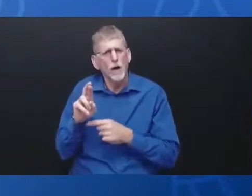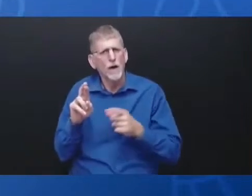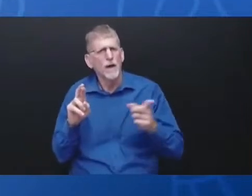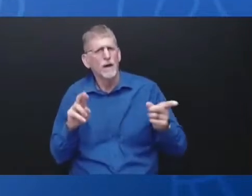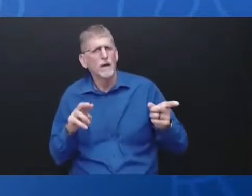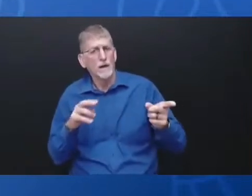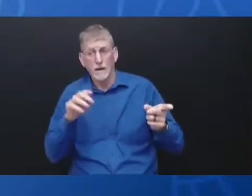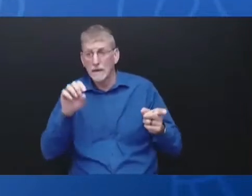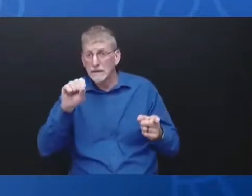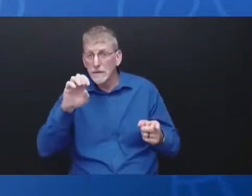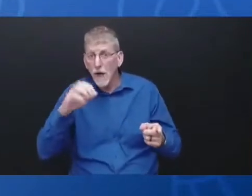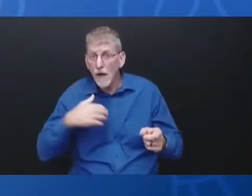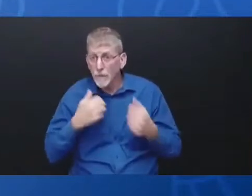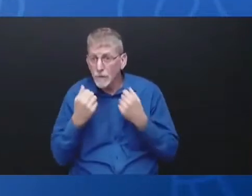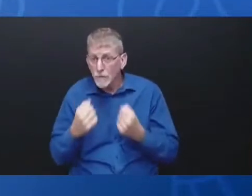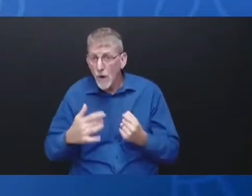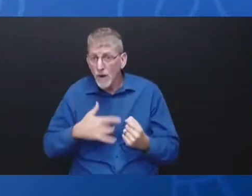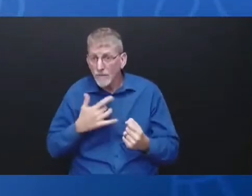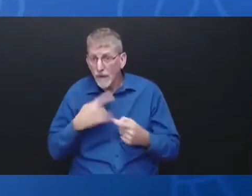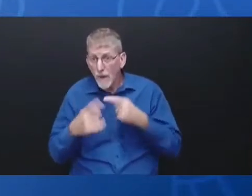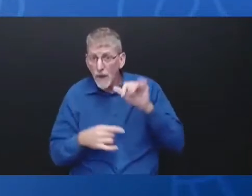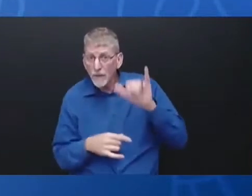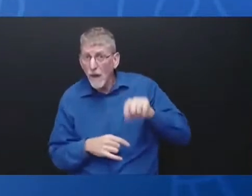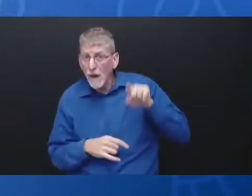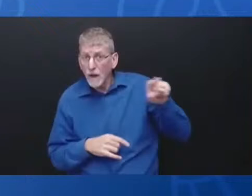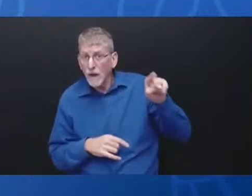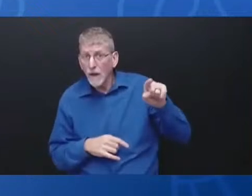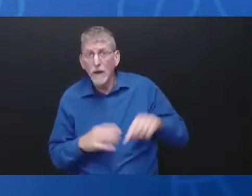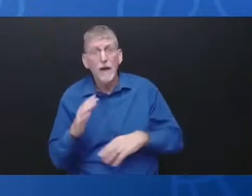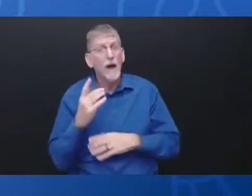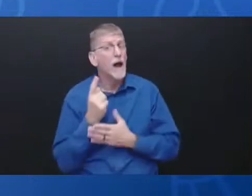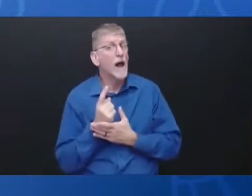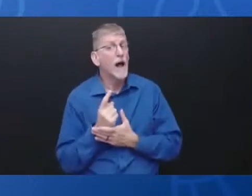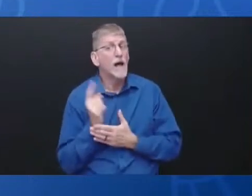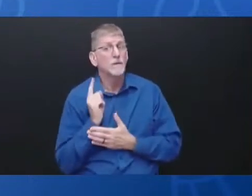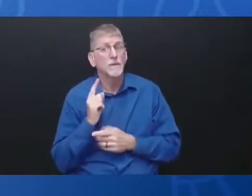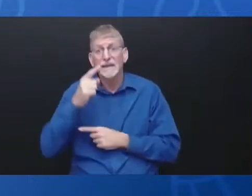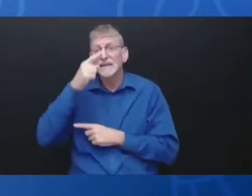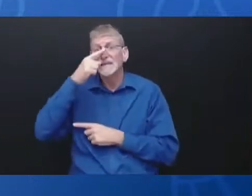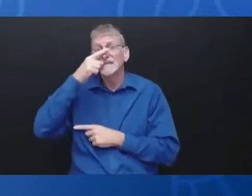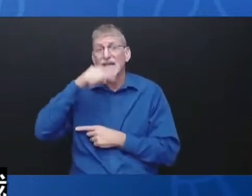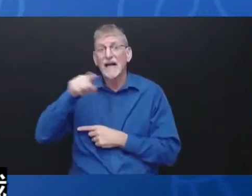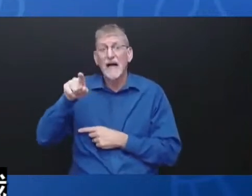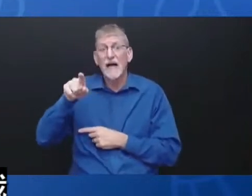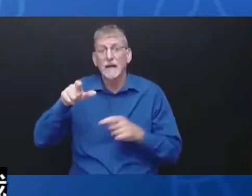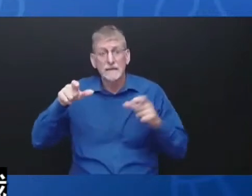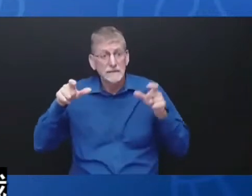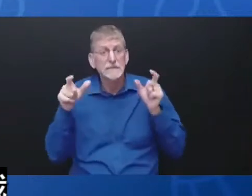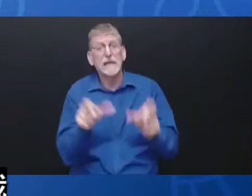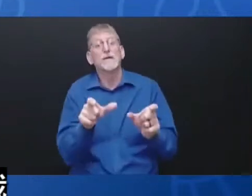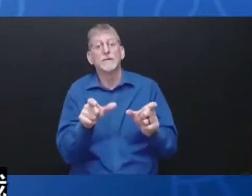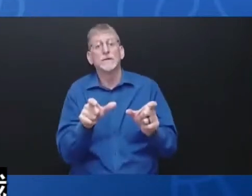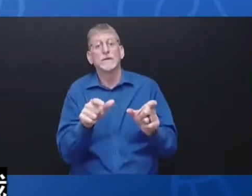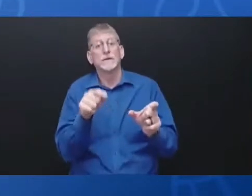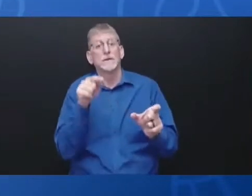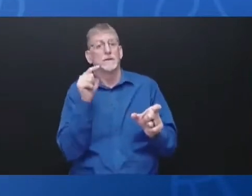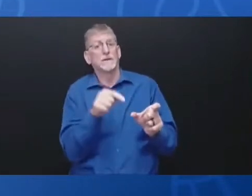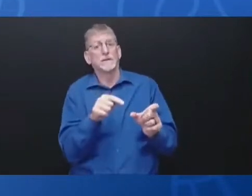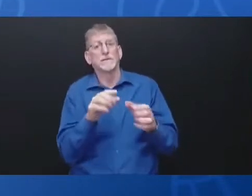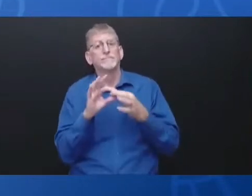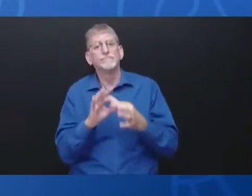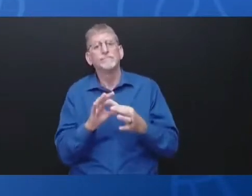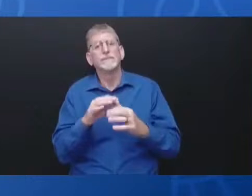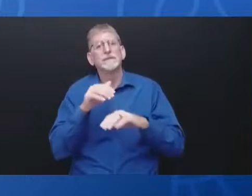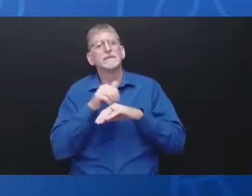imposed sanctions on Thai officials over deportation of Uyghurs to China. That's right. What does he think about the shutdown of this outlet? Does he support